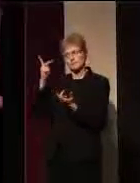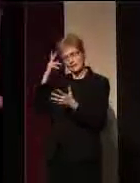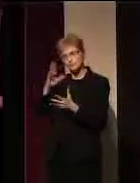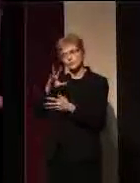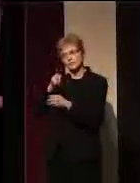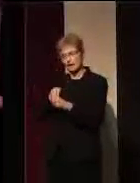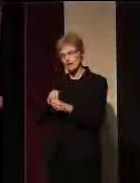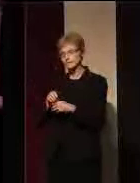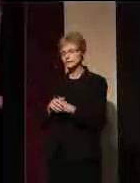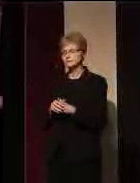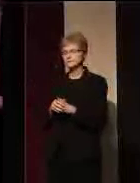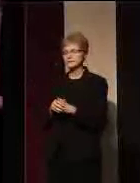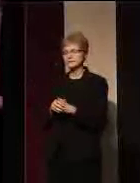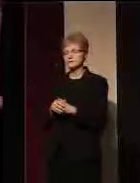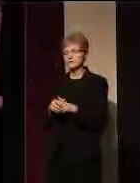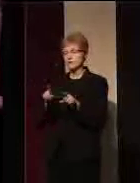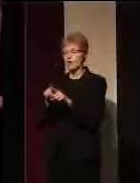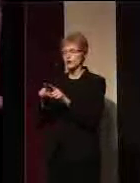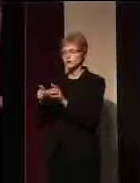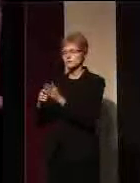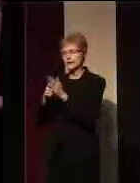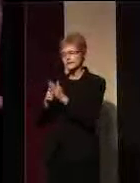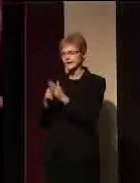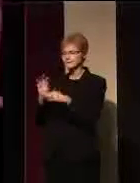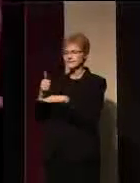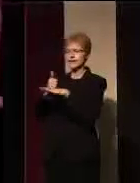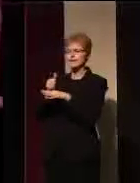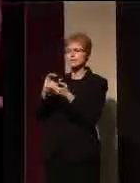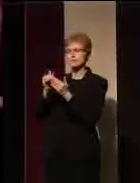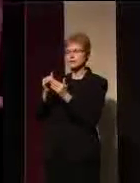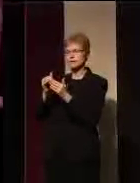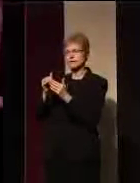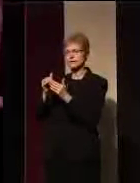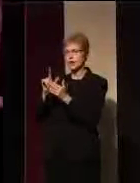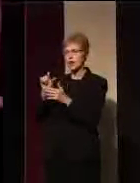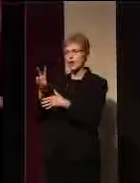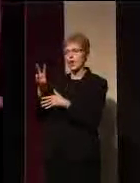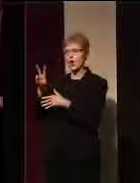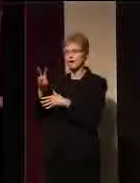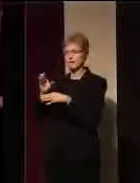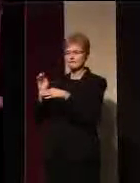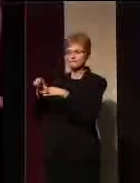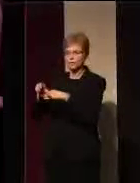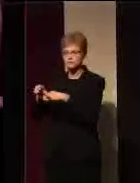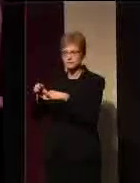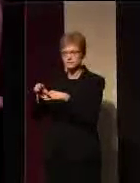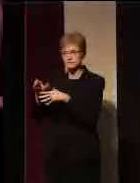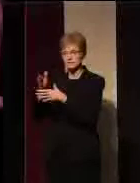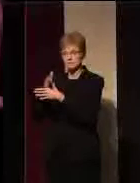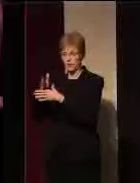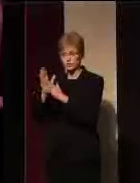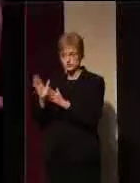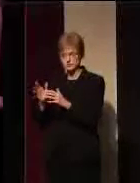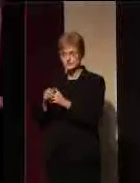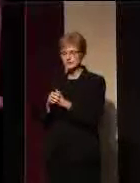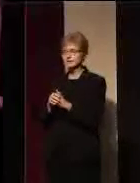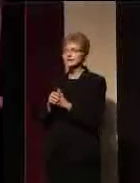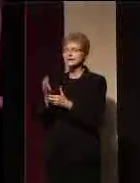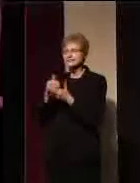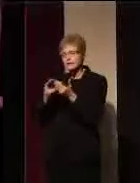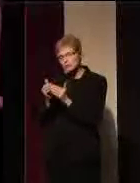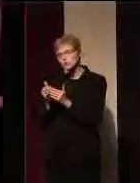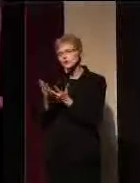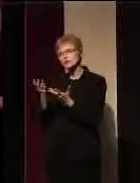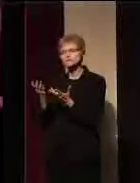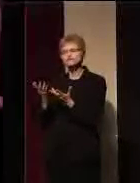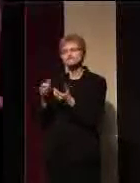to mandate the creation of what are called community law enforcement partnerships. And while that happens informally in some communities,